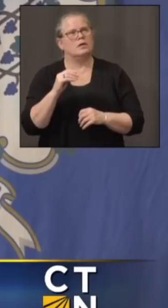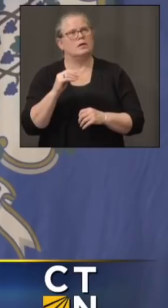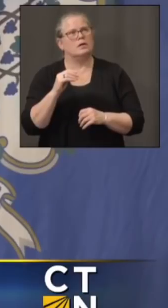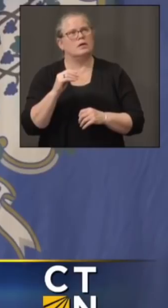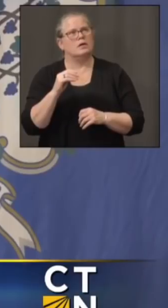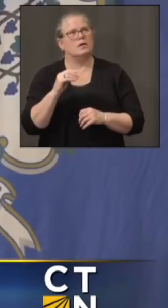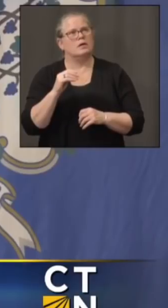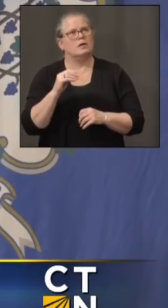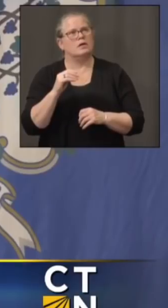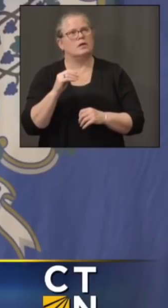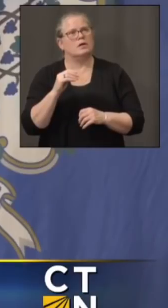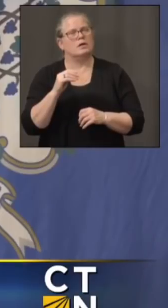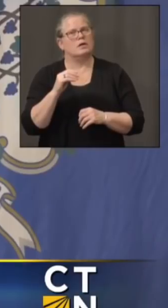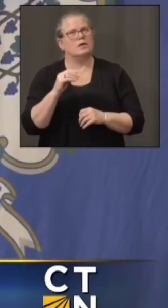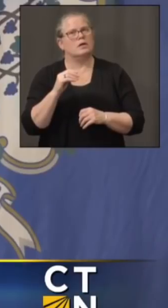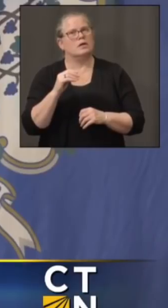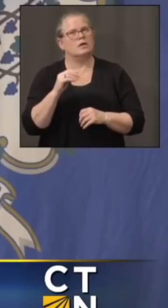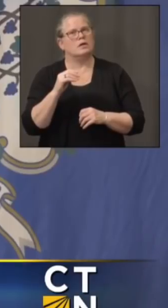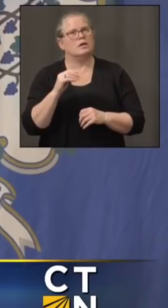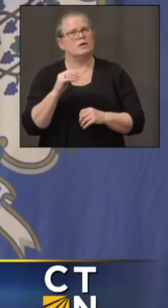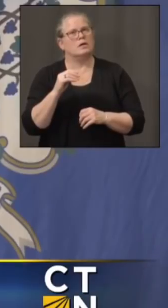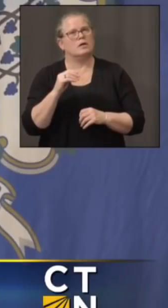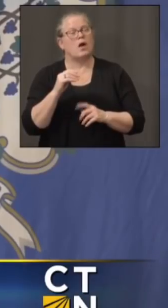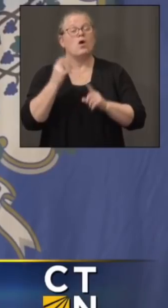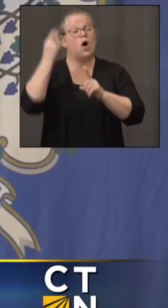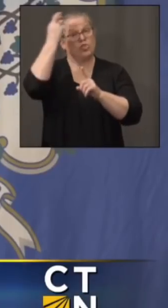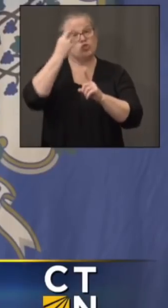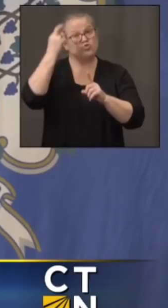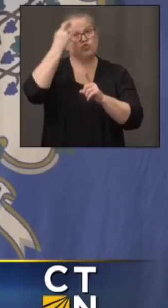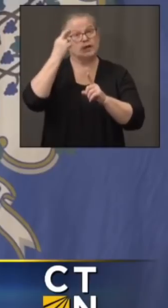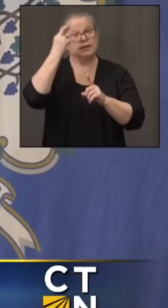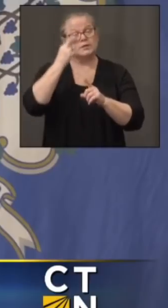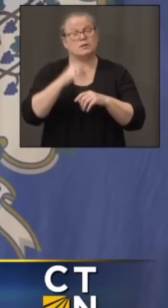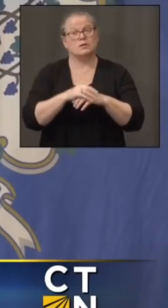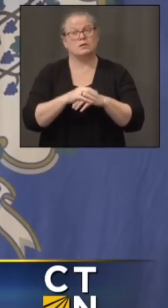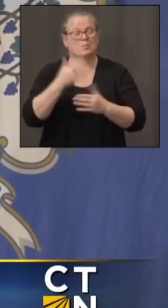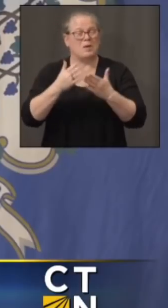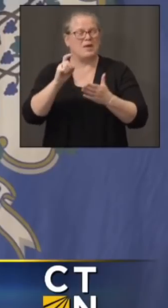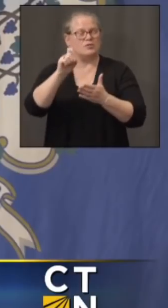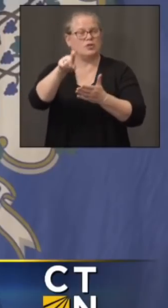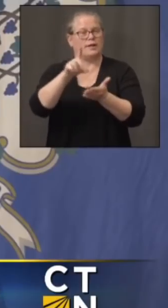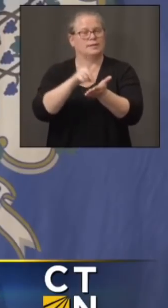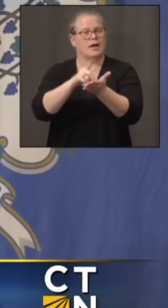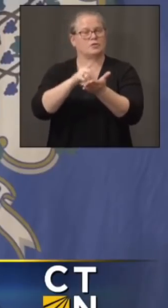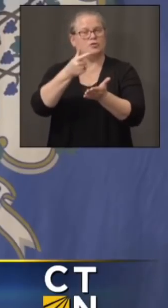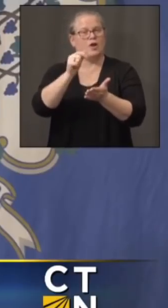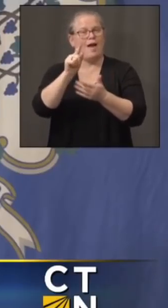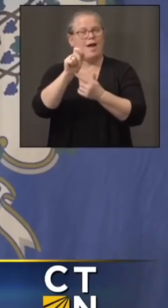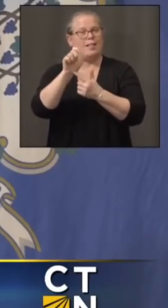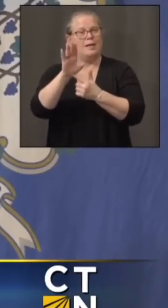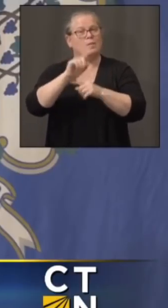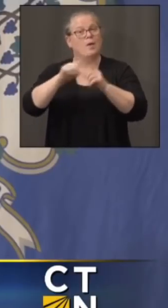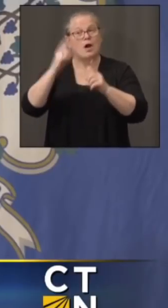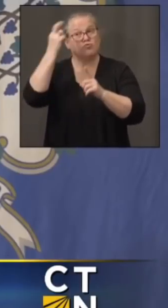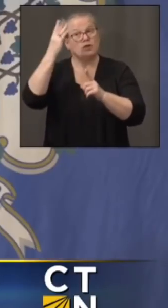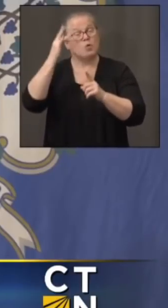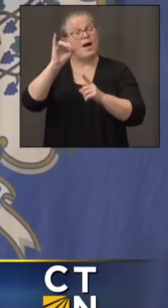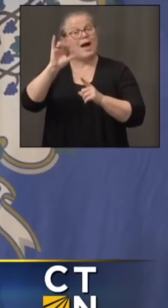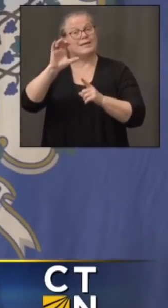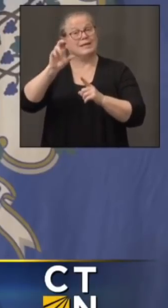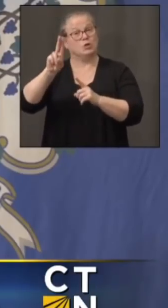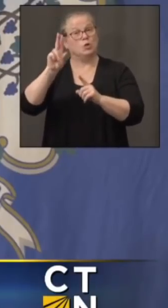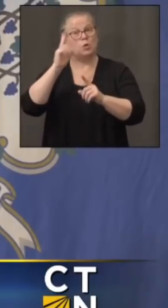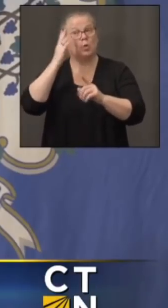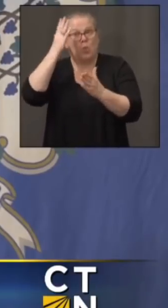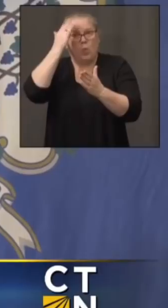about the disease now? There are fewer people in ICUs. Maybe that's a question for Dr. Gottlieb. I'll start with it, but then I'd love it if